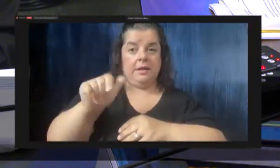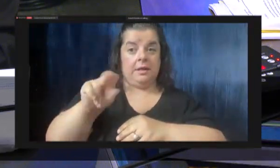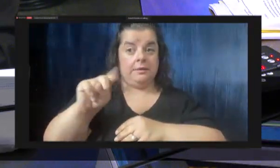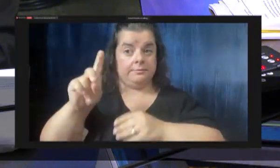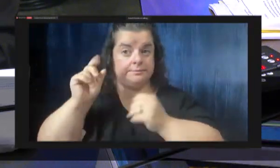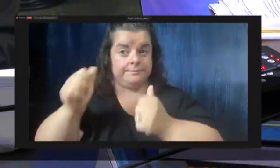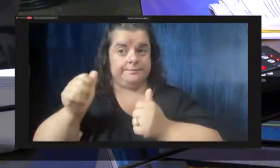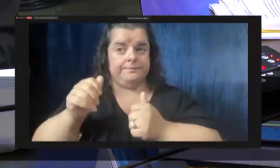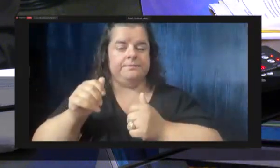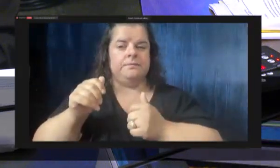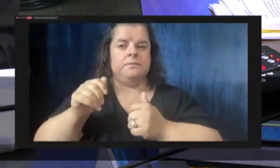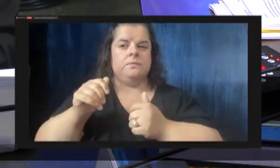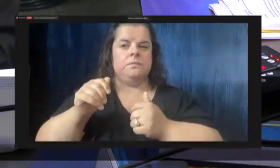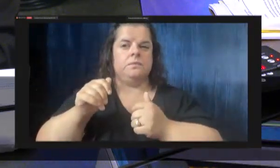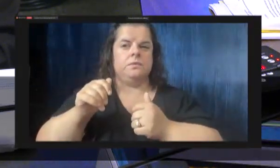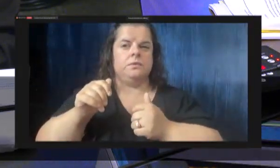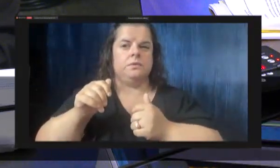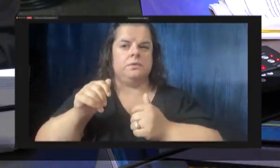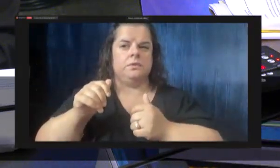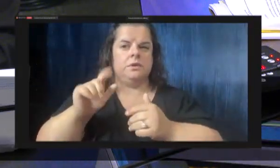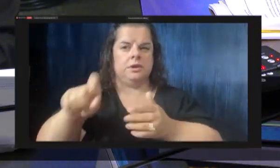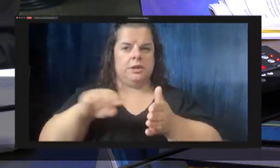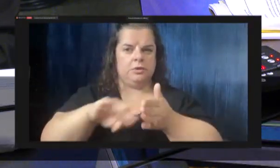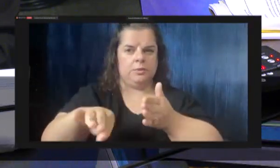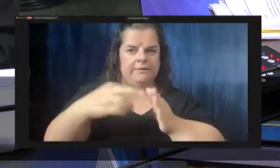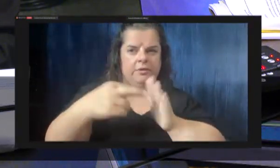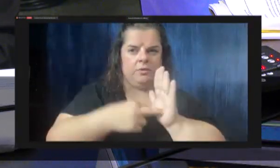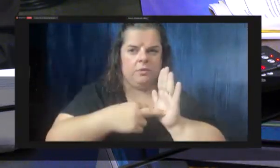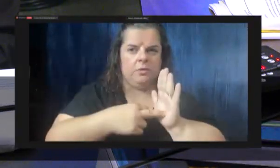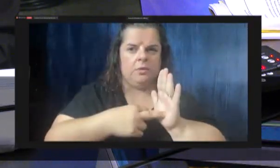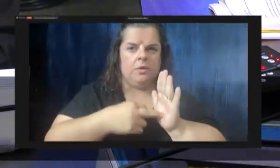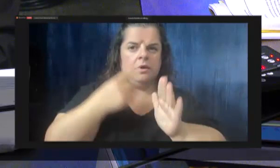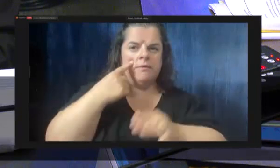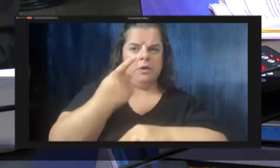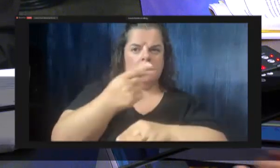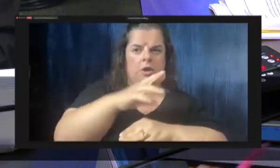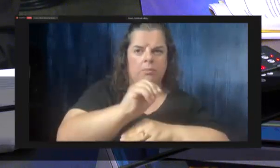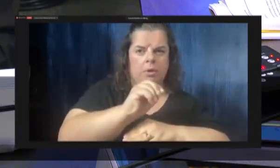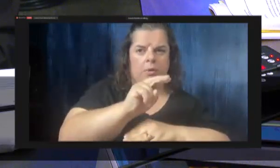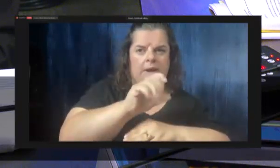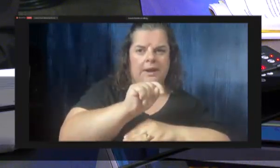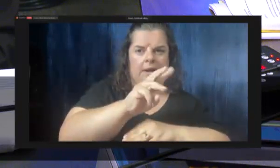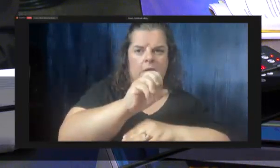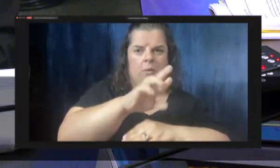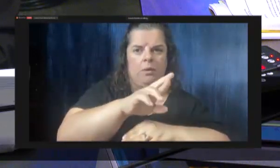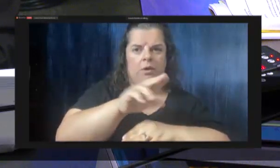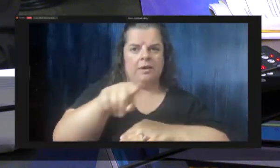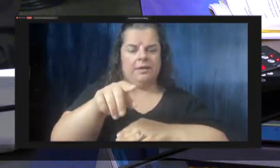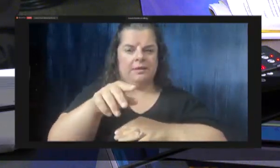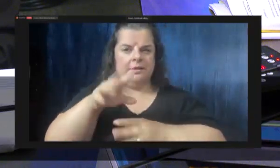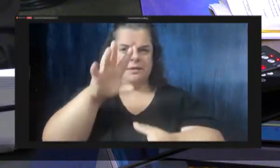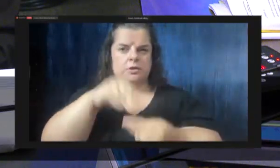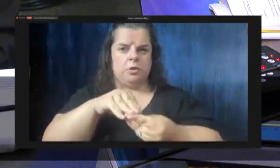Leadership Pittsburgh. Good. And we need to waive the rules for Pro Knitwear, which has a total of